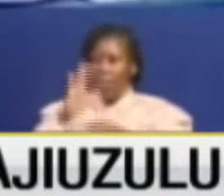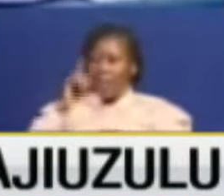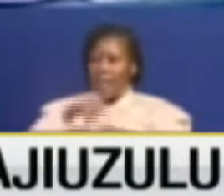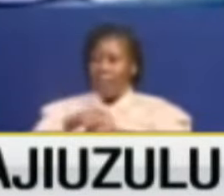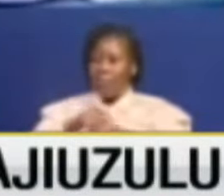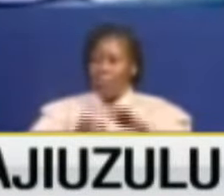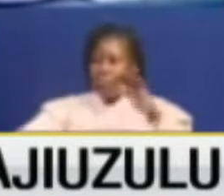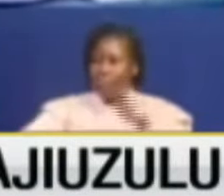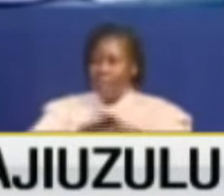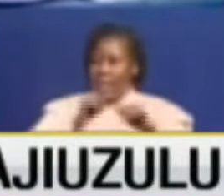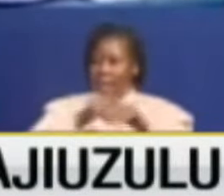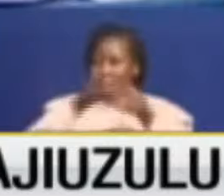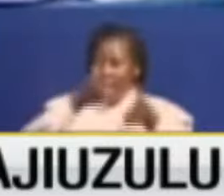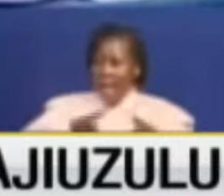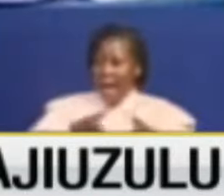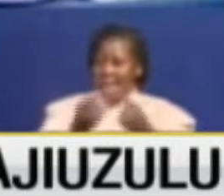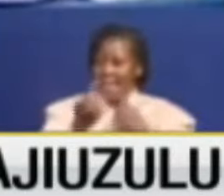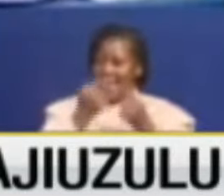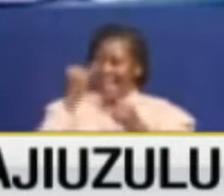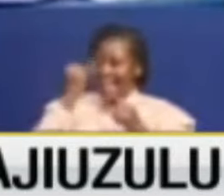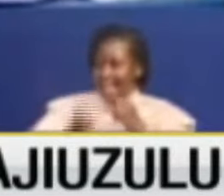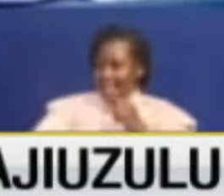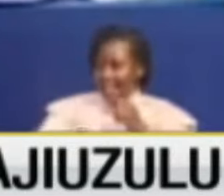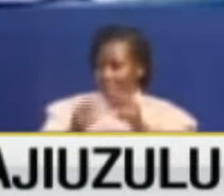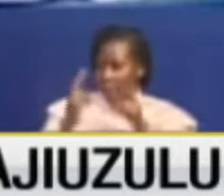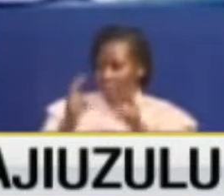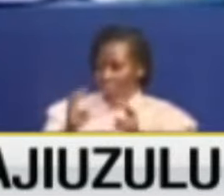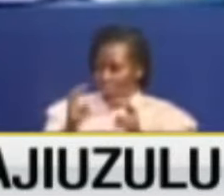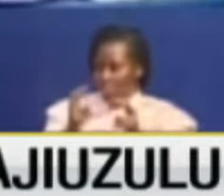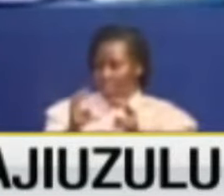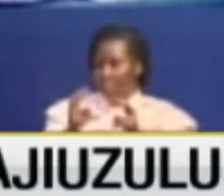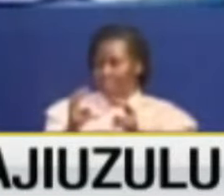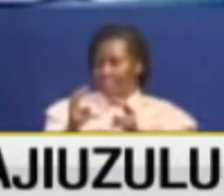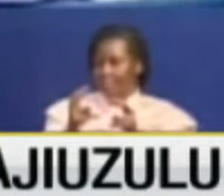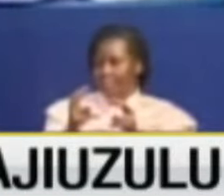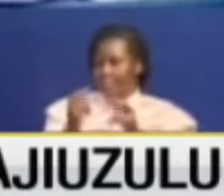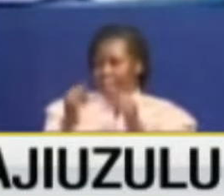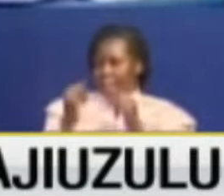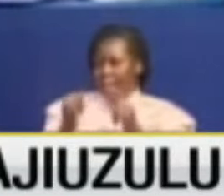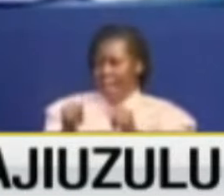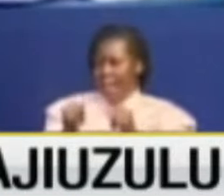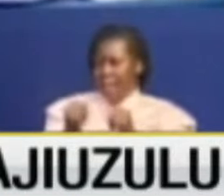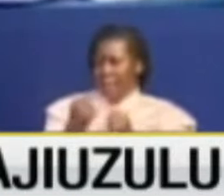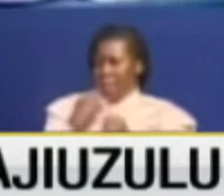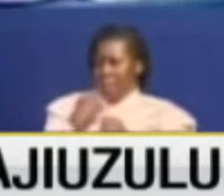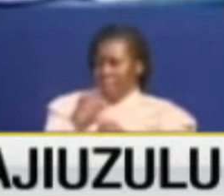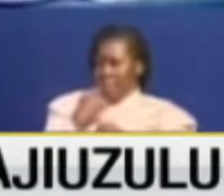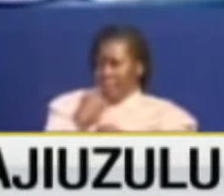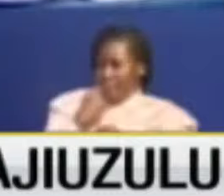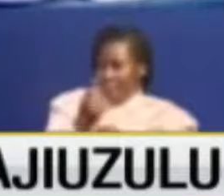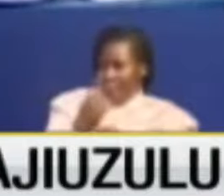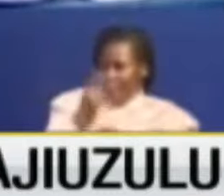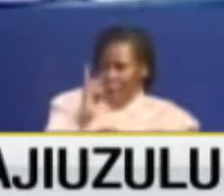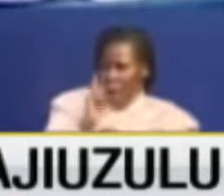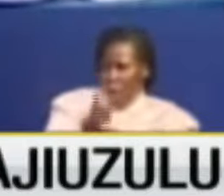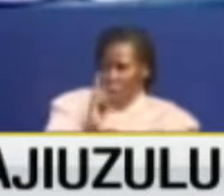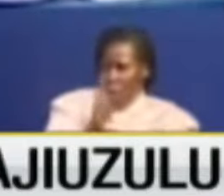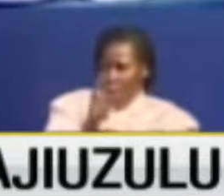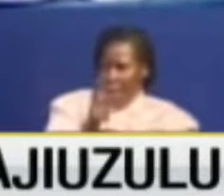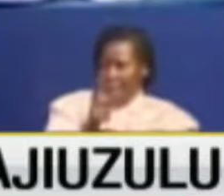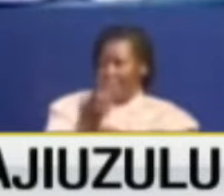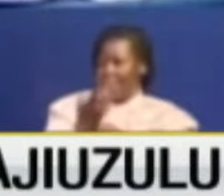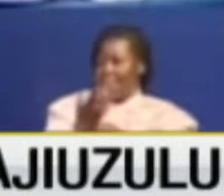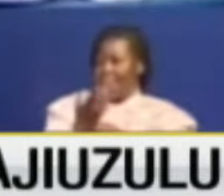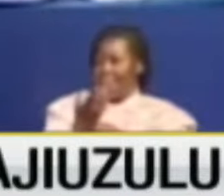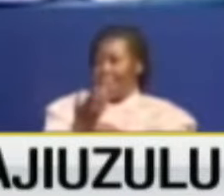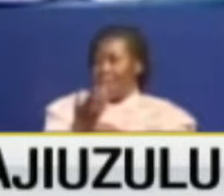we are here debating the last motion, they didn't need any new grounds. They were sounding a warning to this House. release her